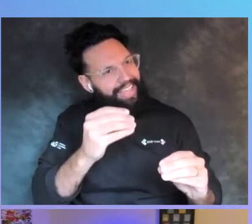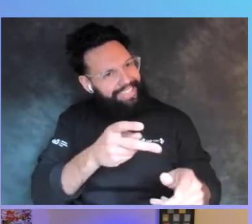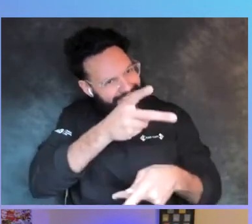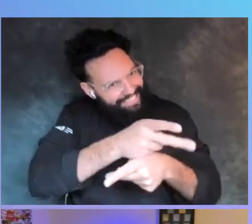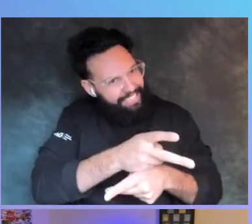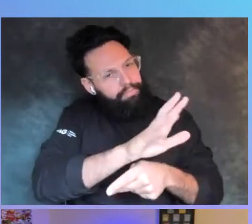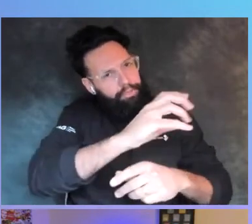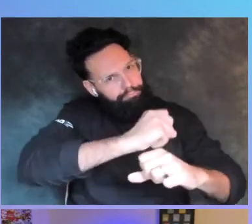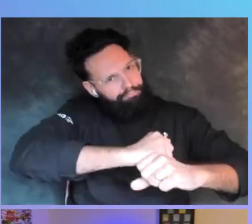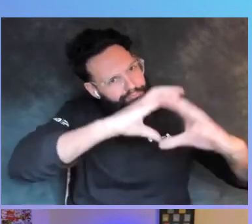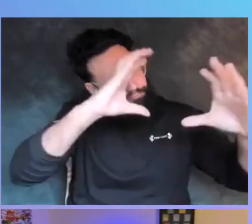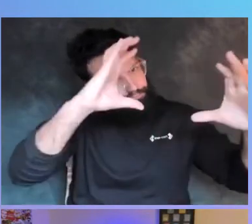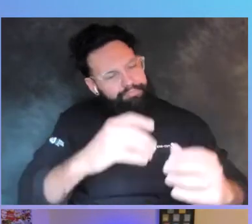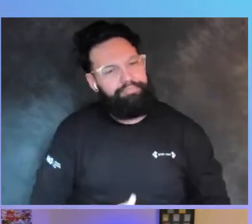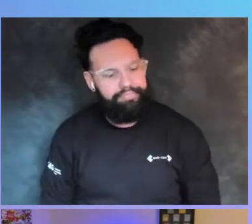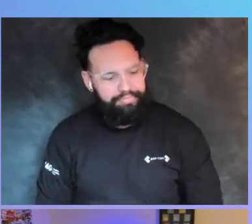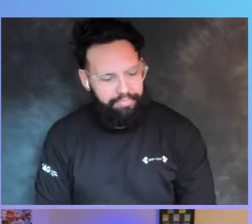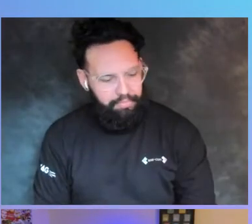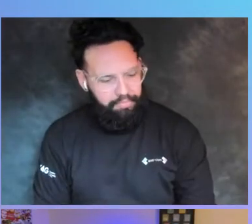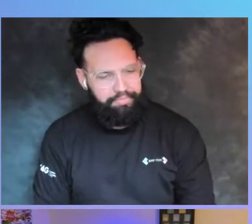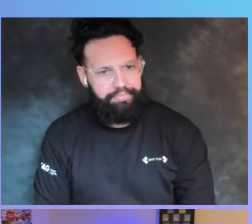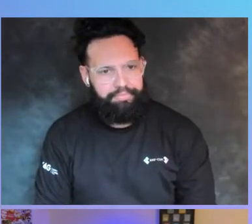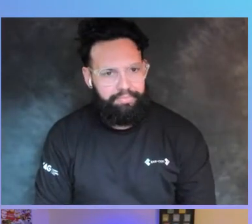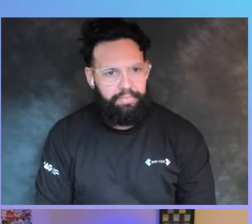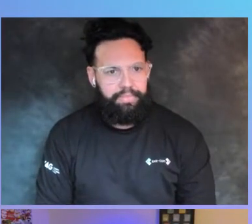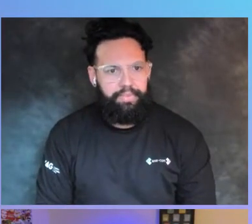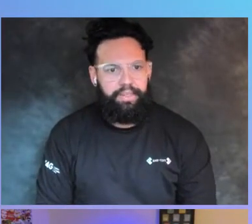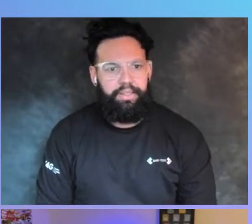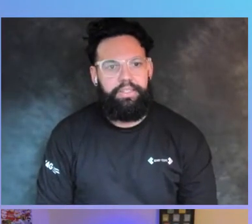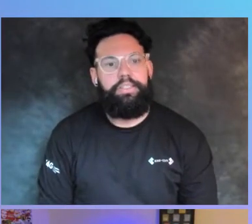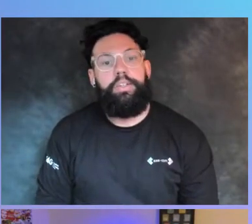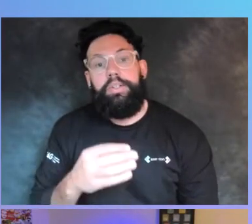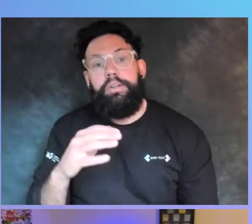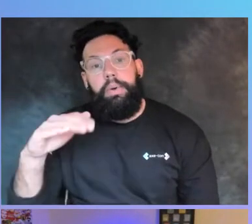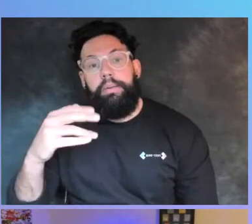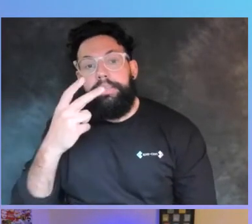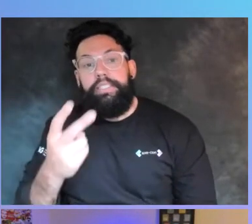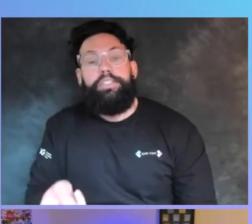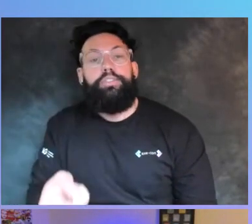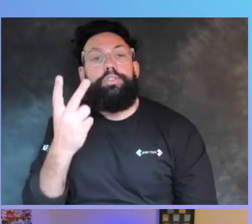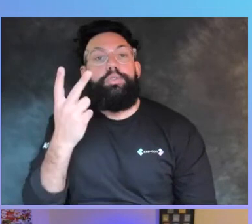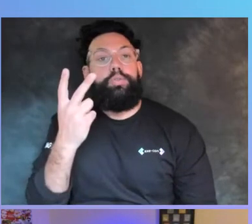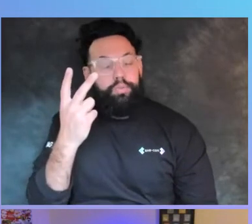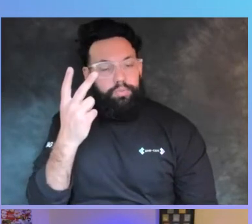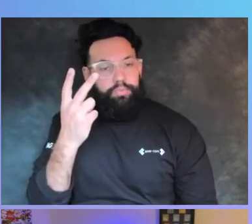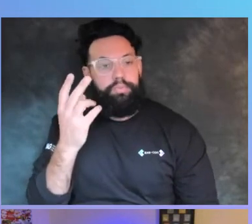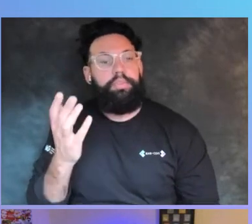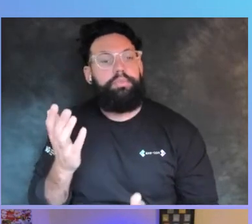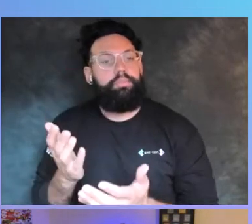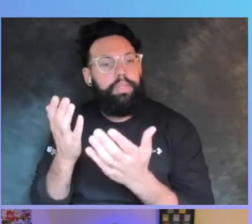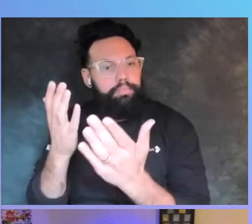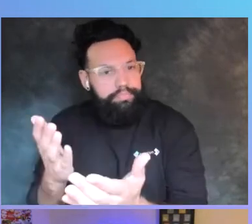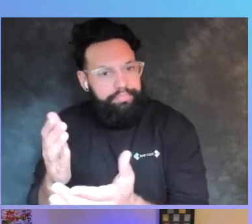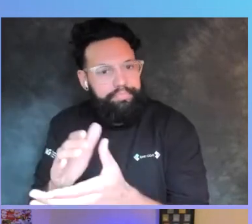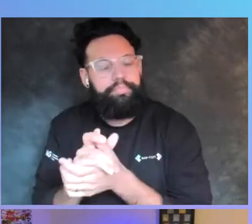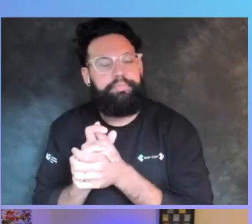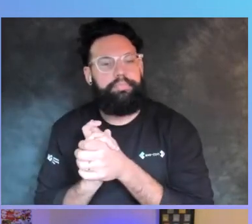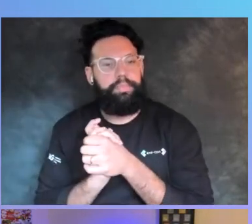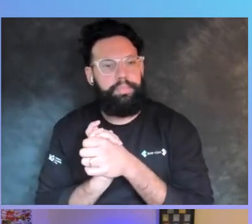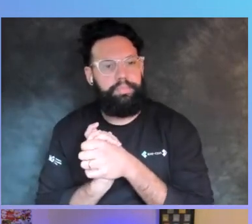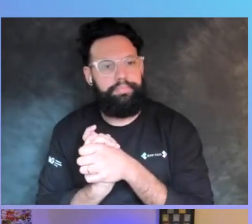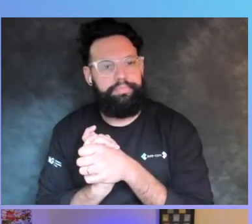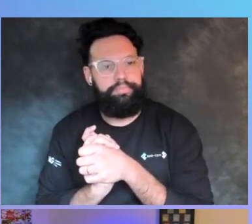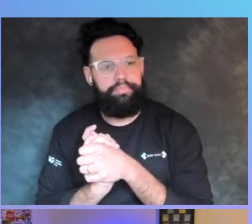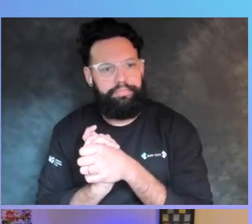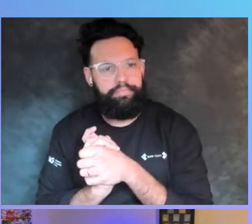And in one moment, we'll see two different recommendations here. This is because in this particular example, I have